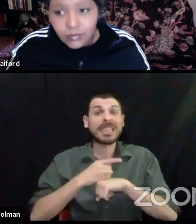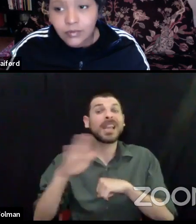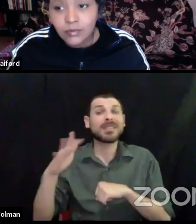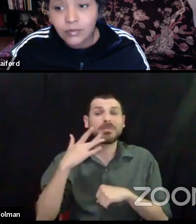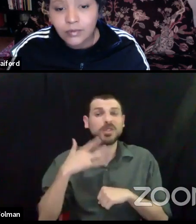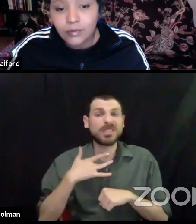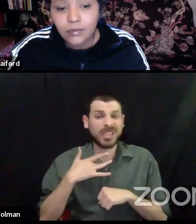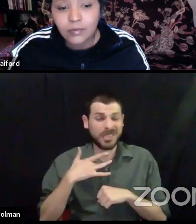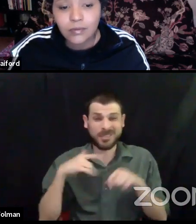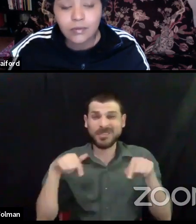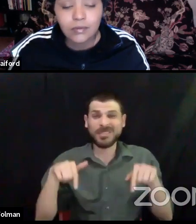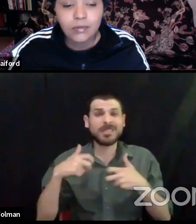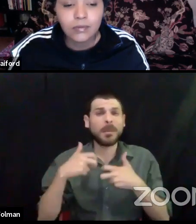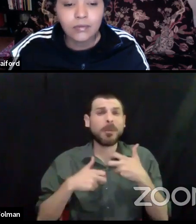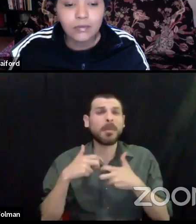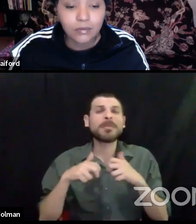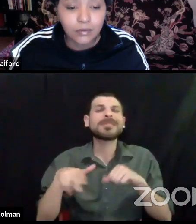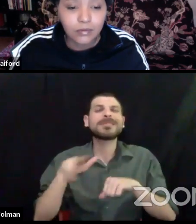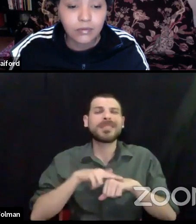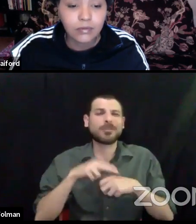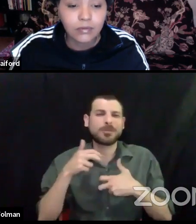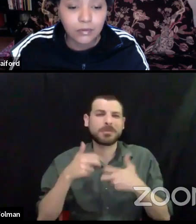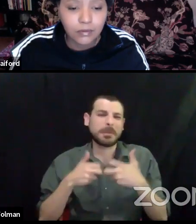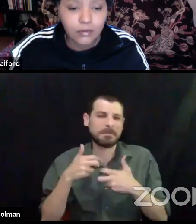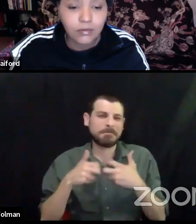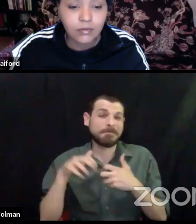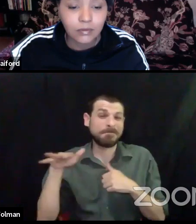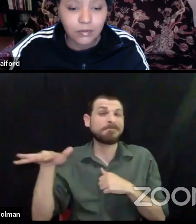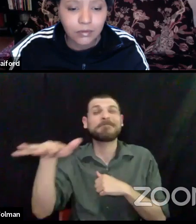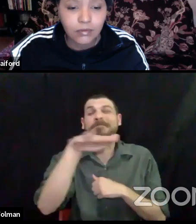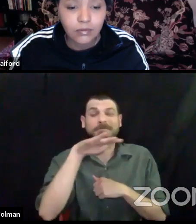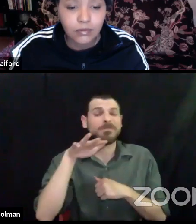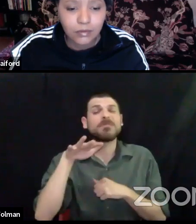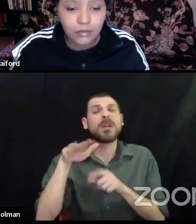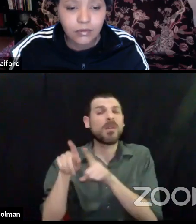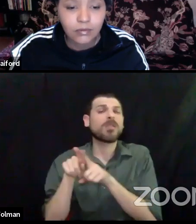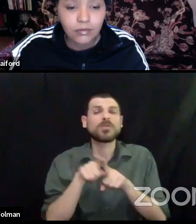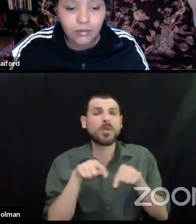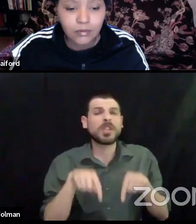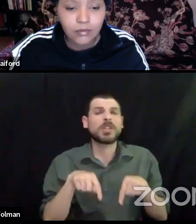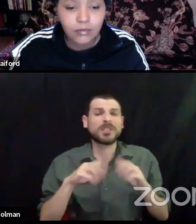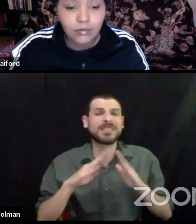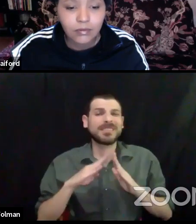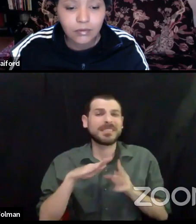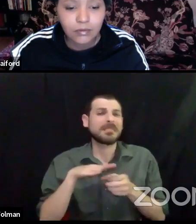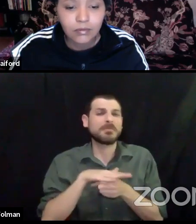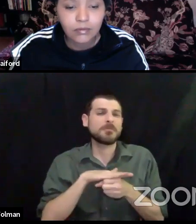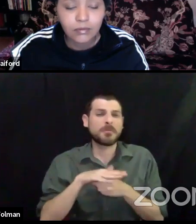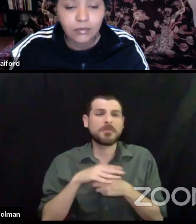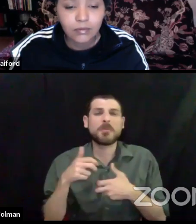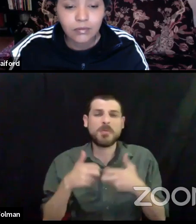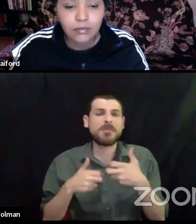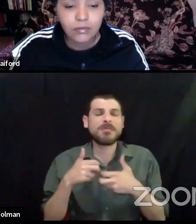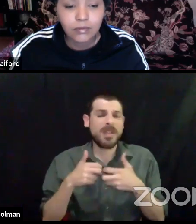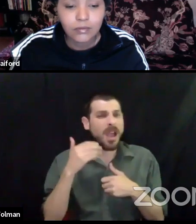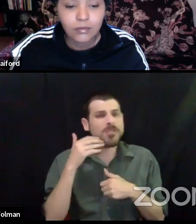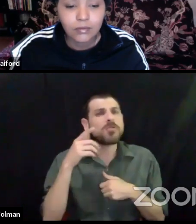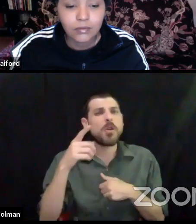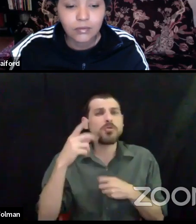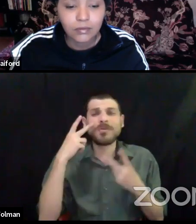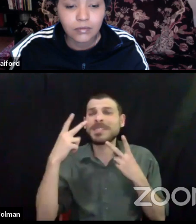It's a historical problem. It's a current problem. And it's also a local problem. And I know that you've been in the streets with Don't